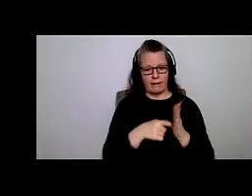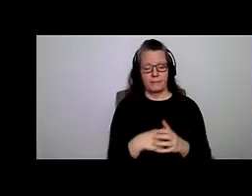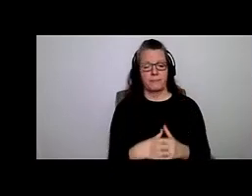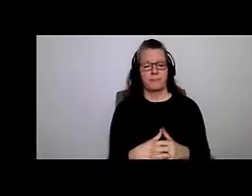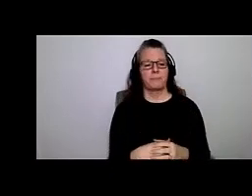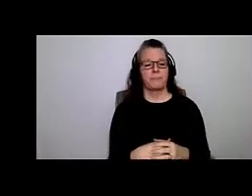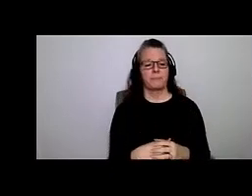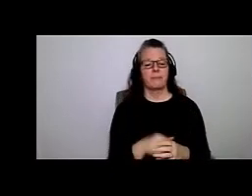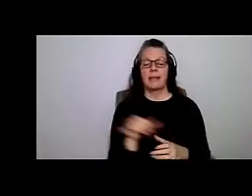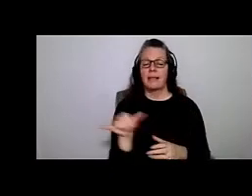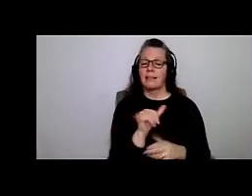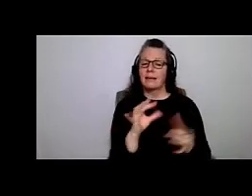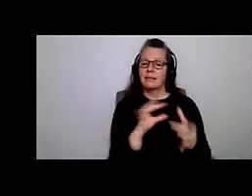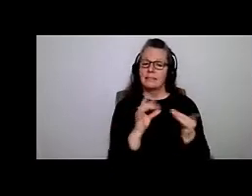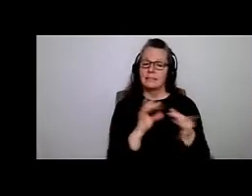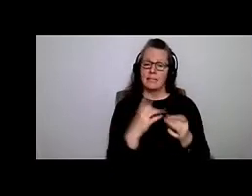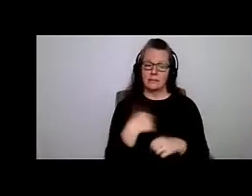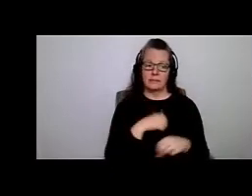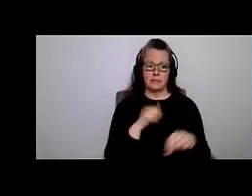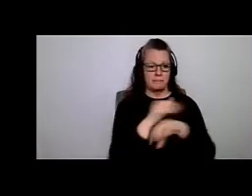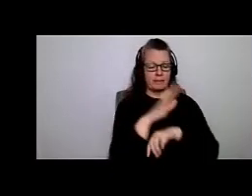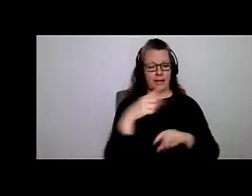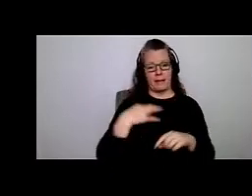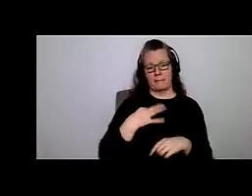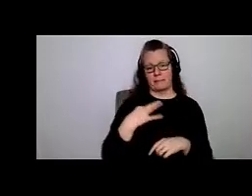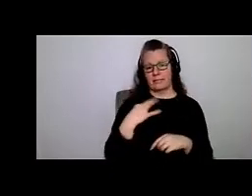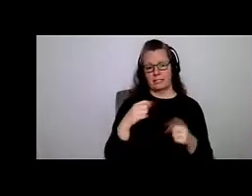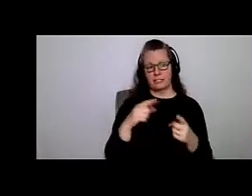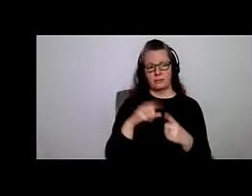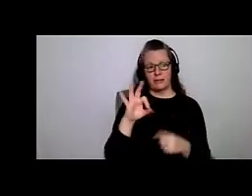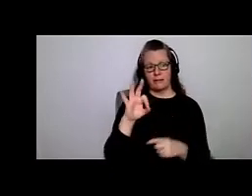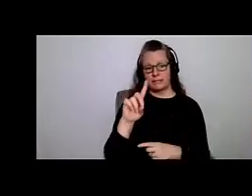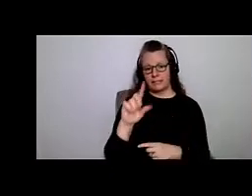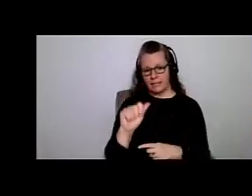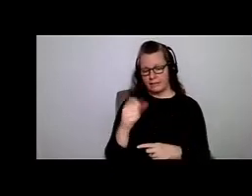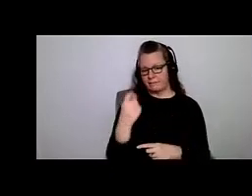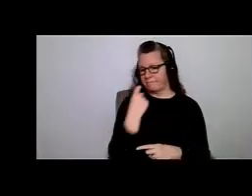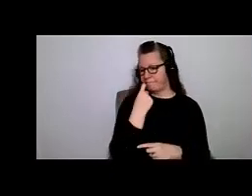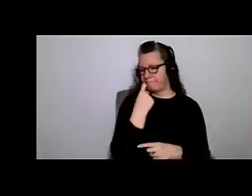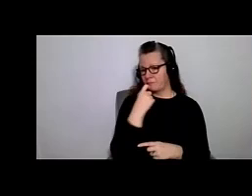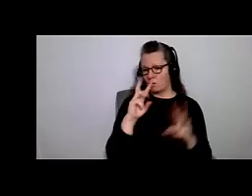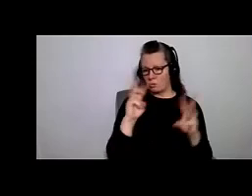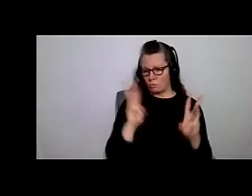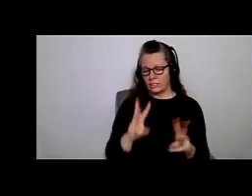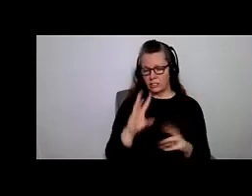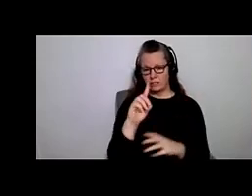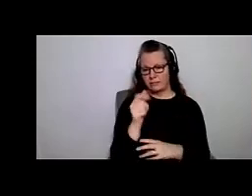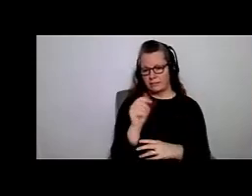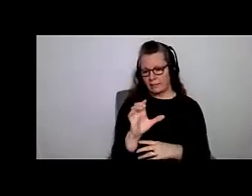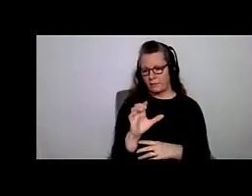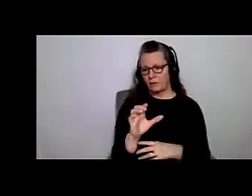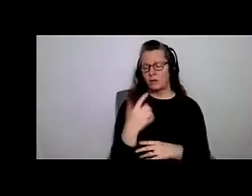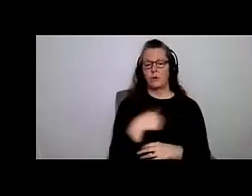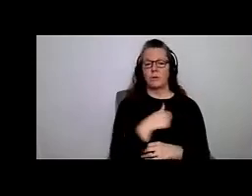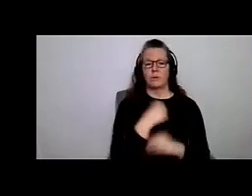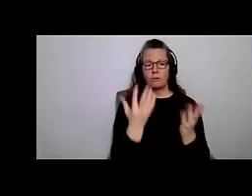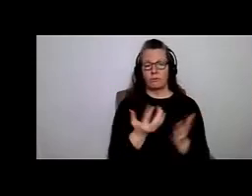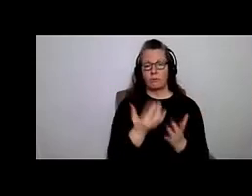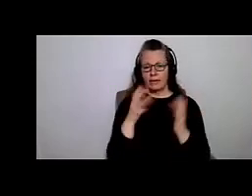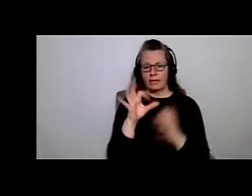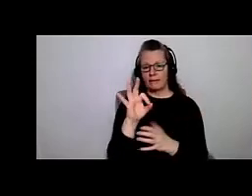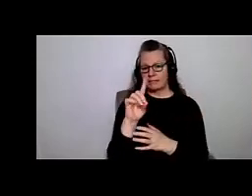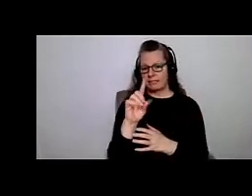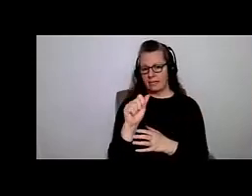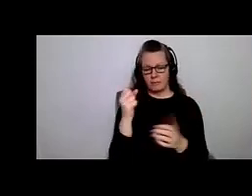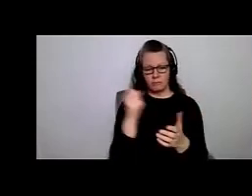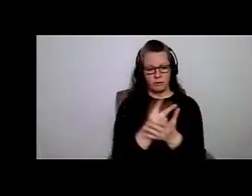said, we submitted our application to the FDA this past winter in December. We are awaiting FDA approval of